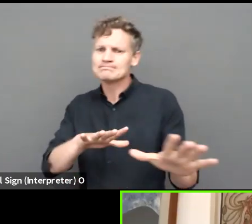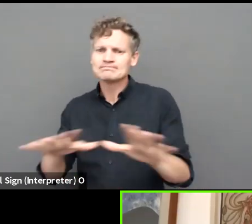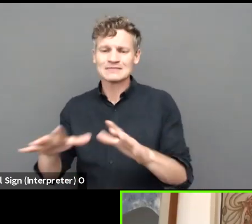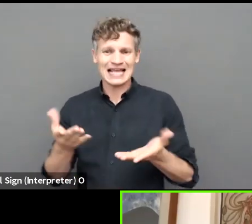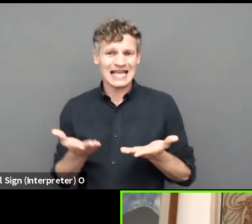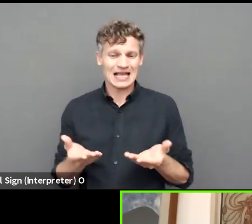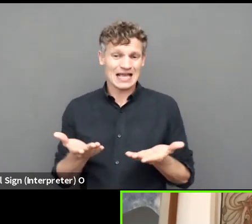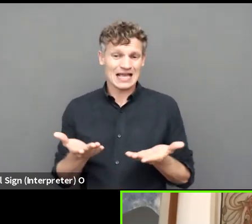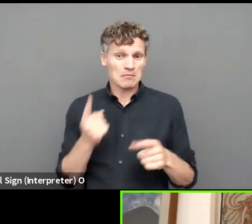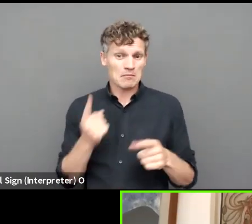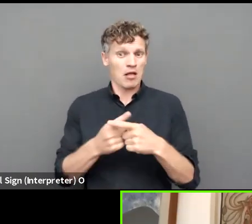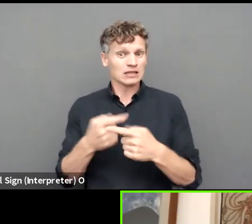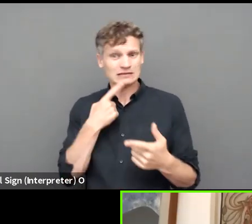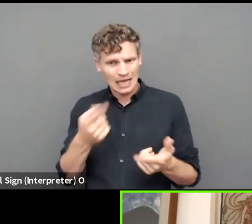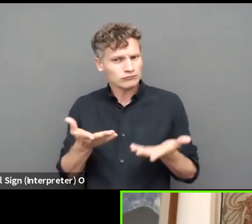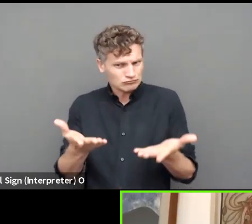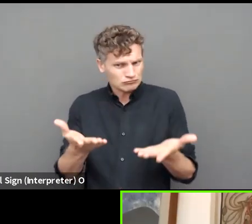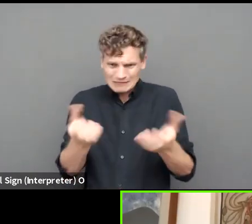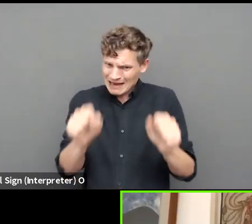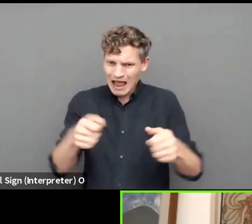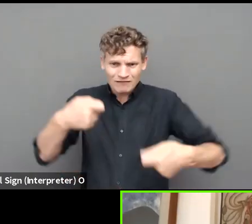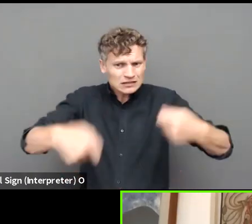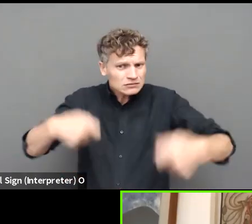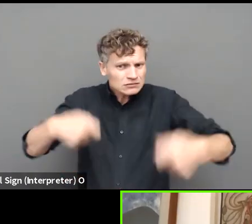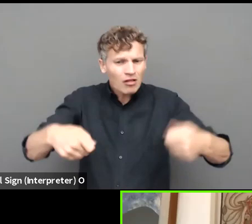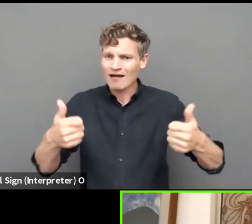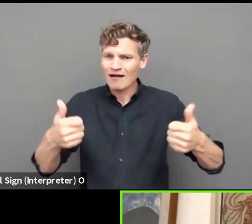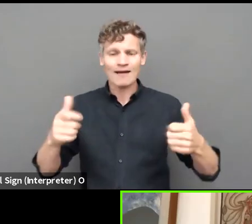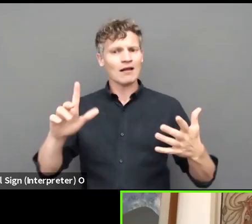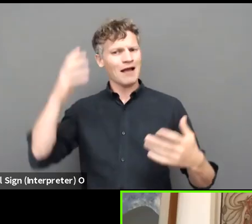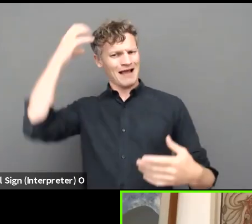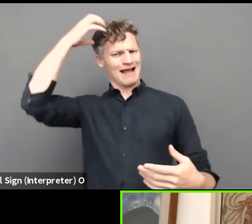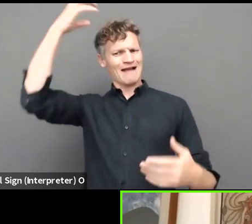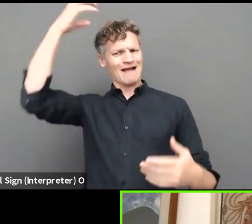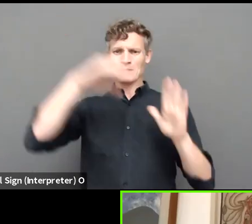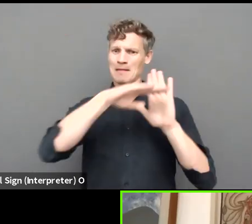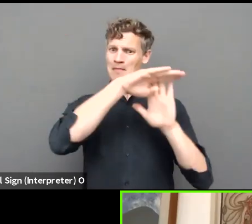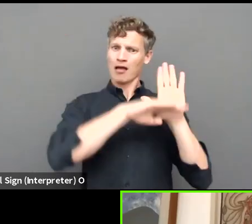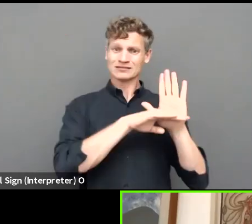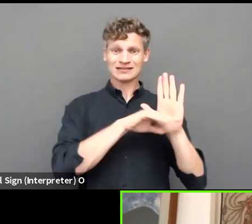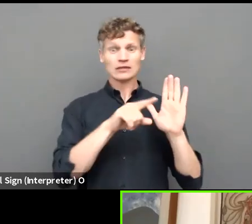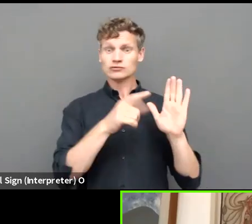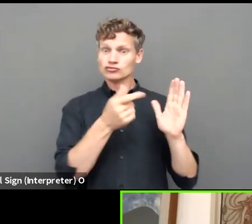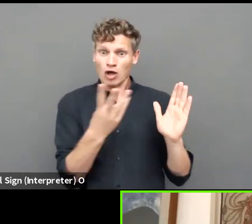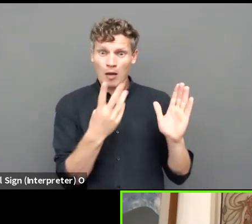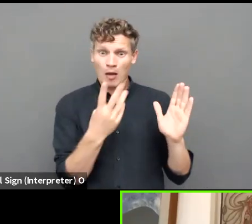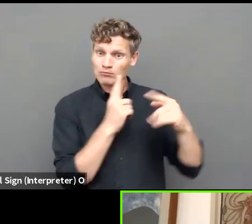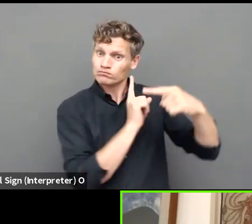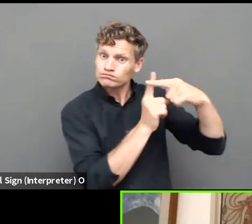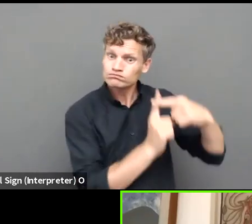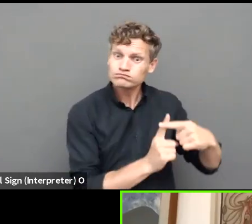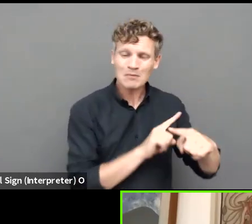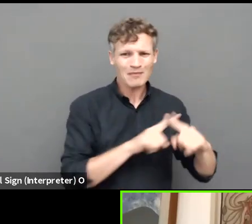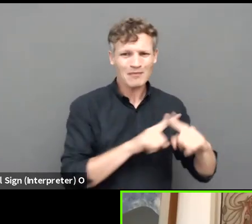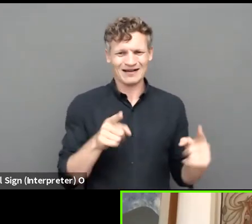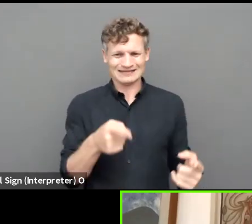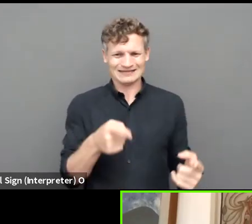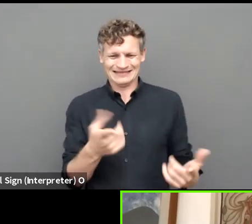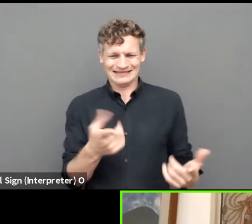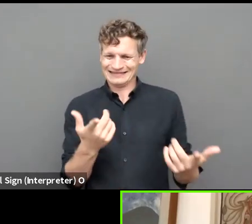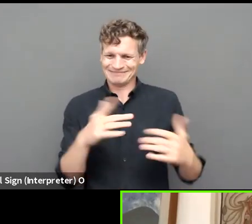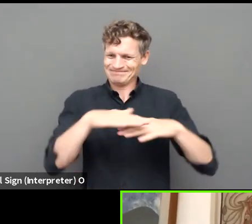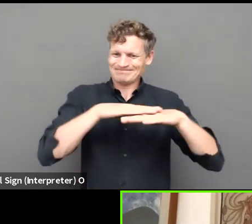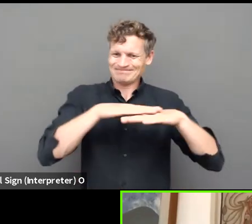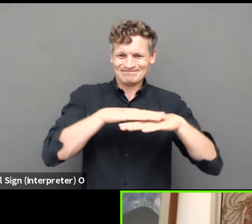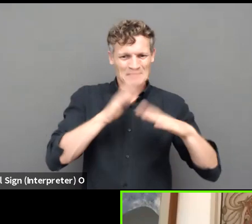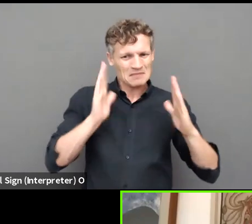But government policy, no matter how effective, is not enough. Looking ahead to the recovery phase, we